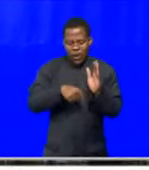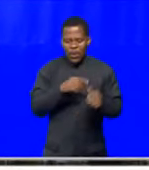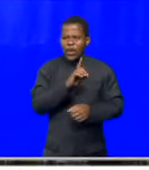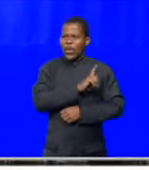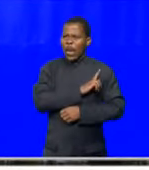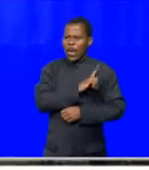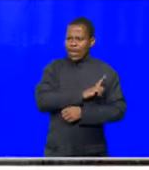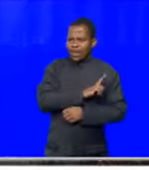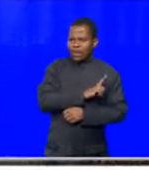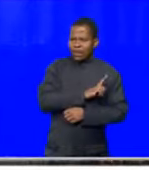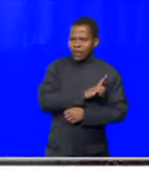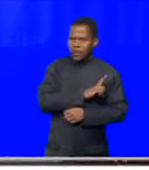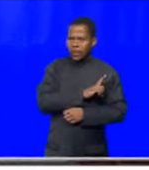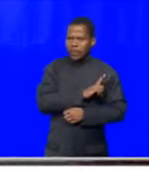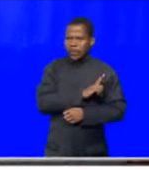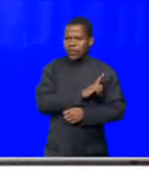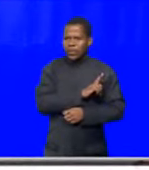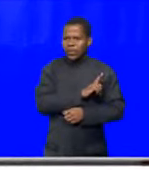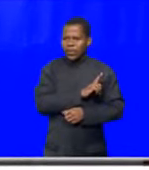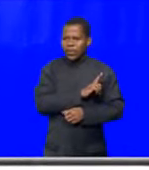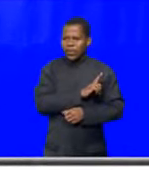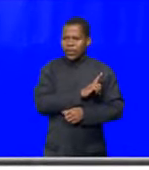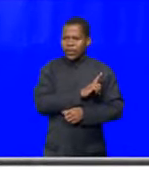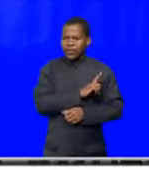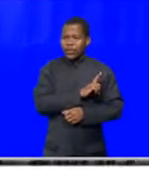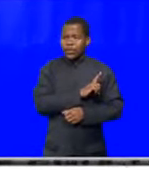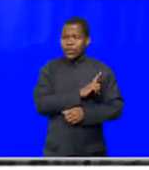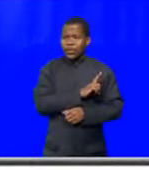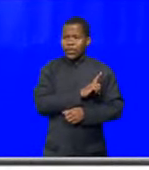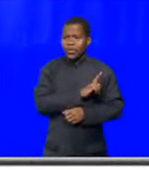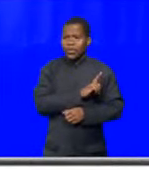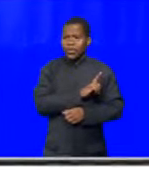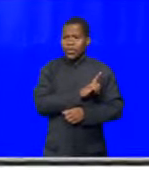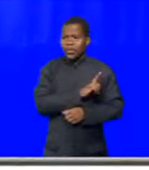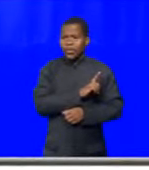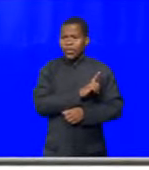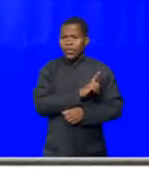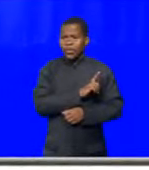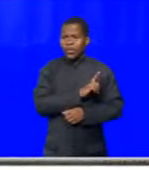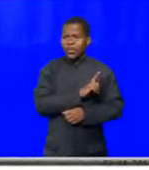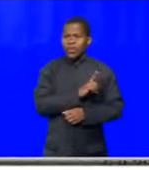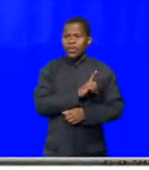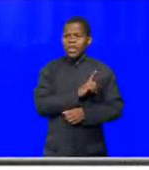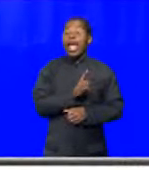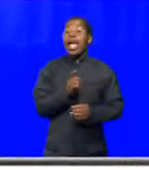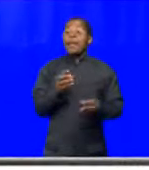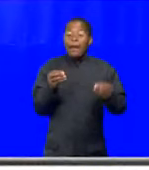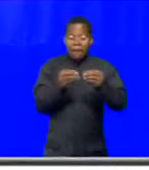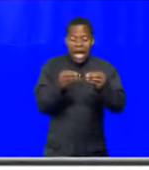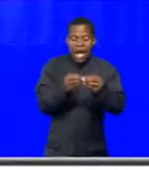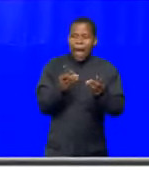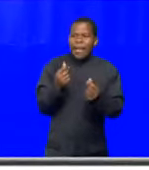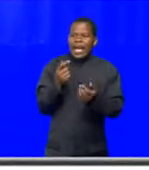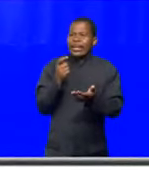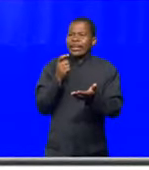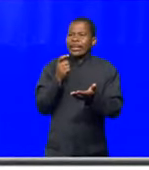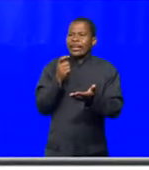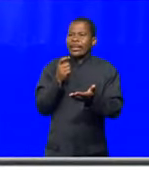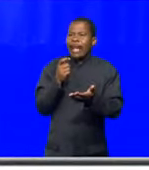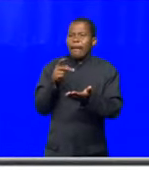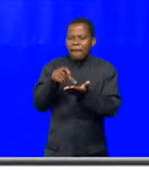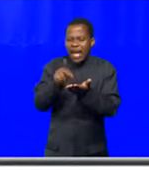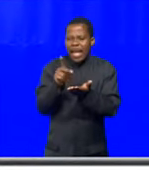to the monthly statistical release by the central bank, is the net outflow of foreign currency from trades from local